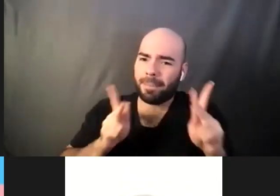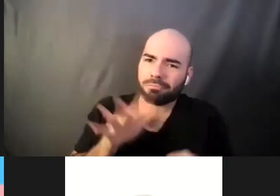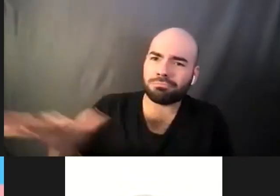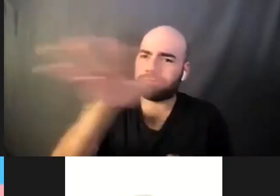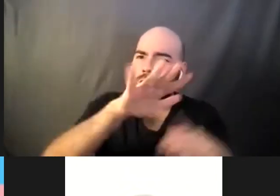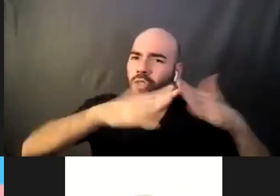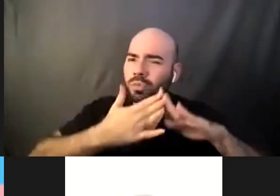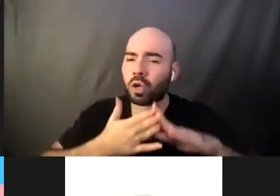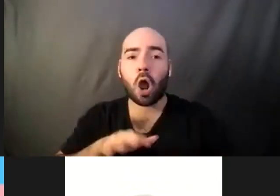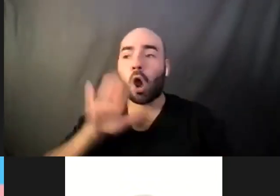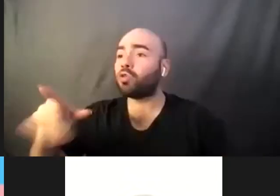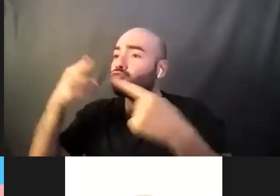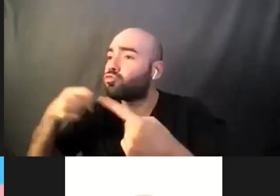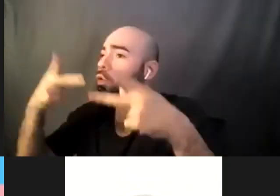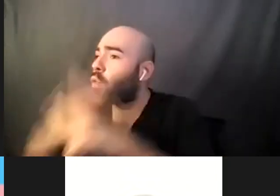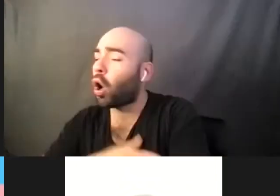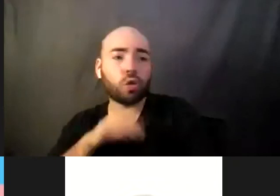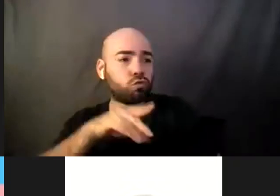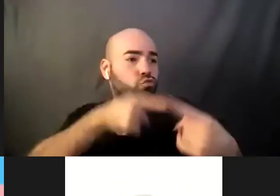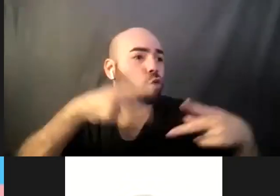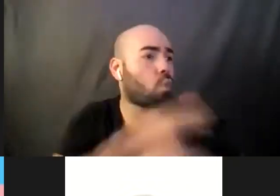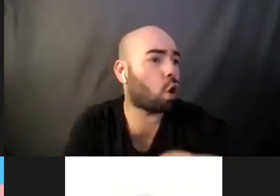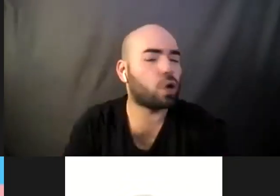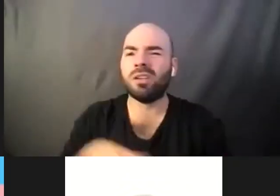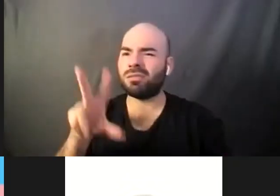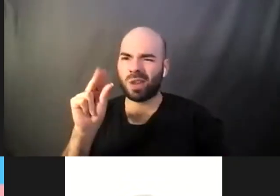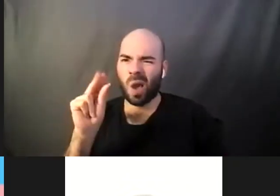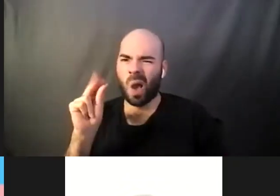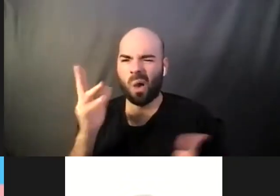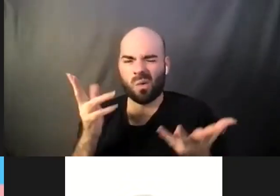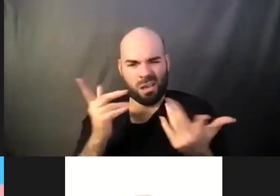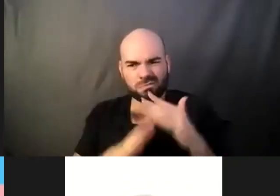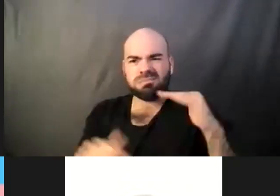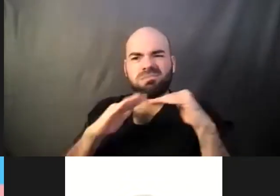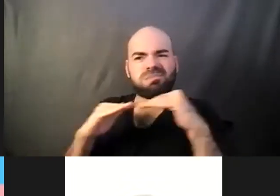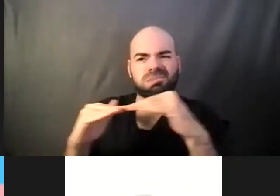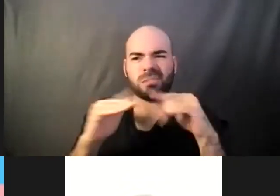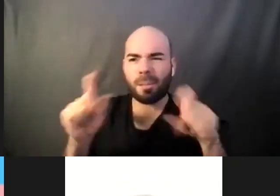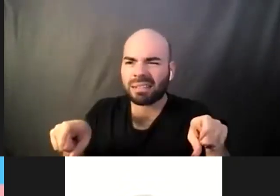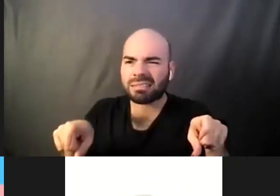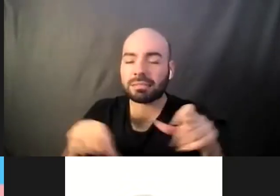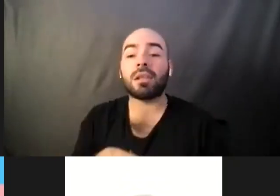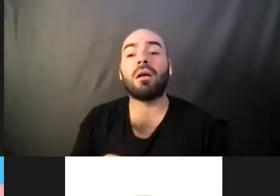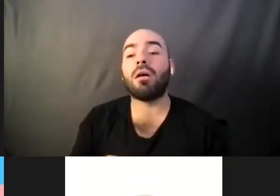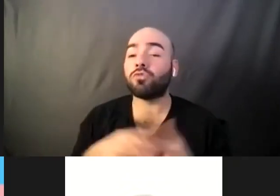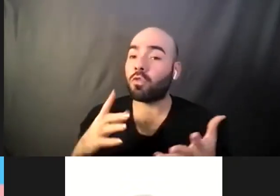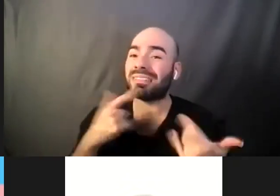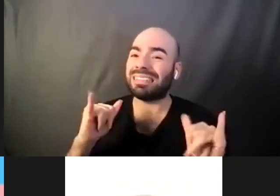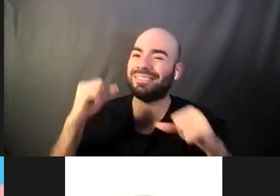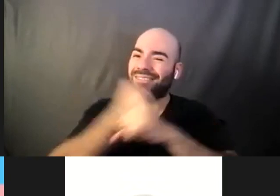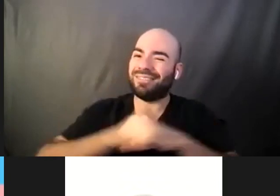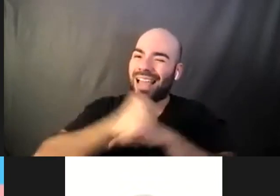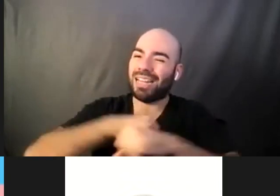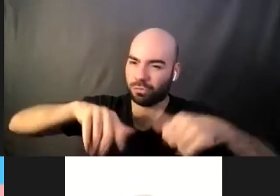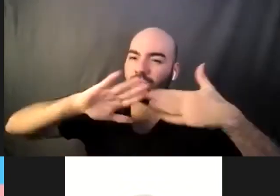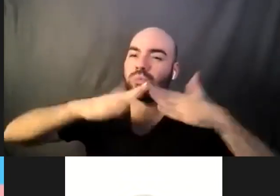struggle is worse than whose struggle, because if we do that, an eye for an eye makes the whole world blind. So I think we just need to keep fighting as a community and bringing